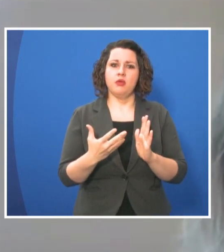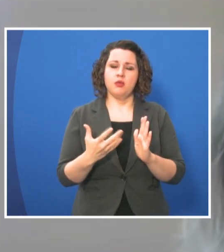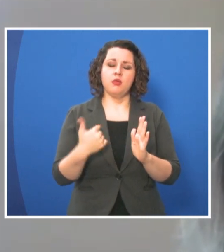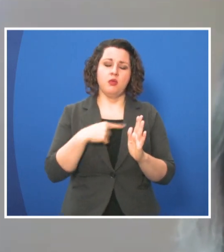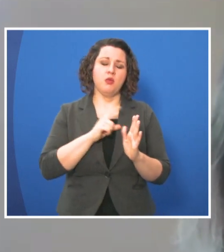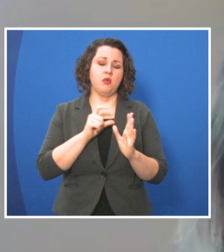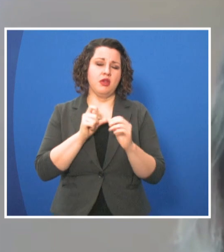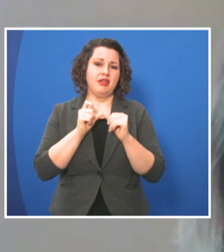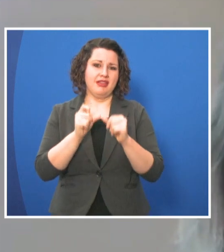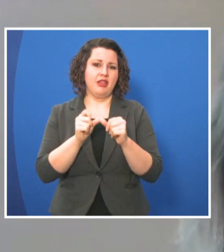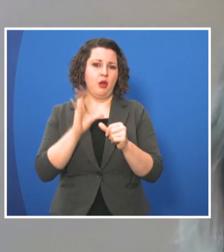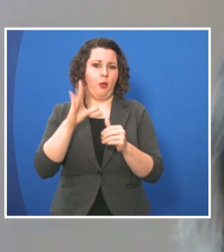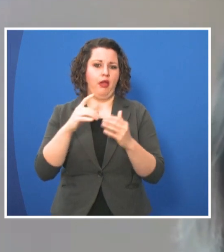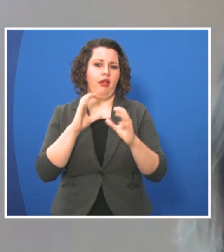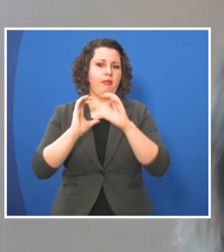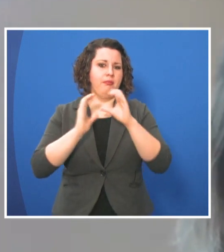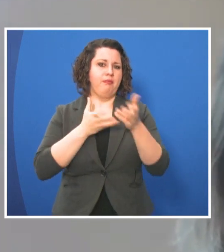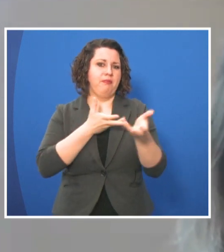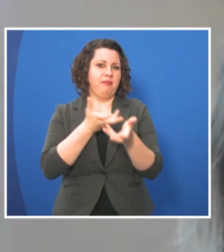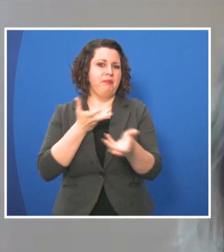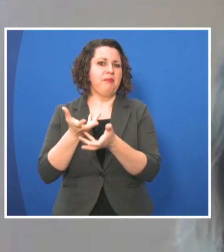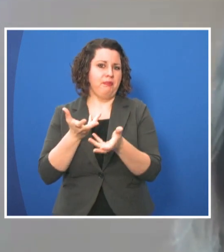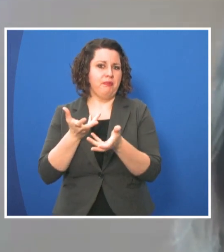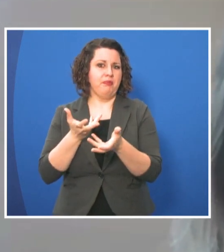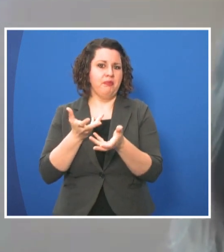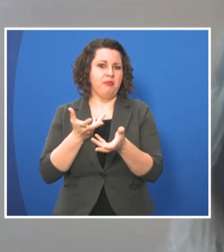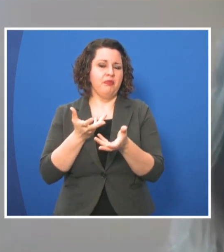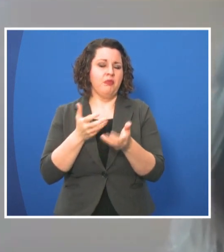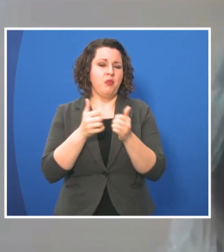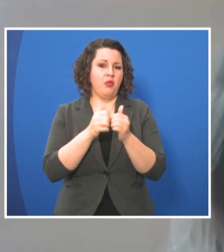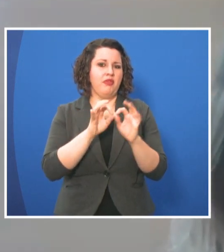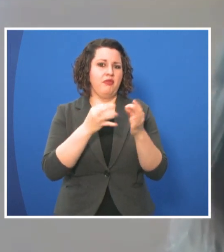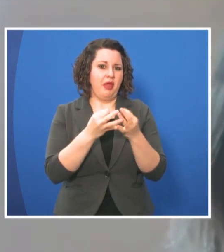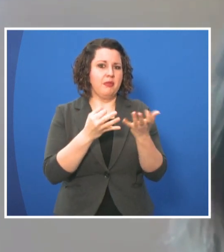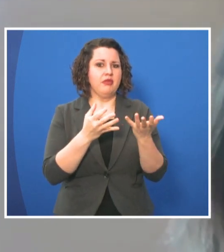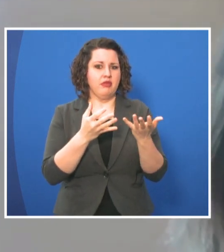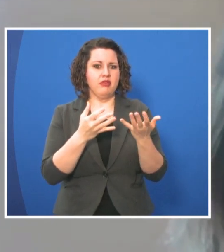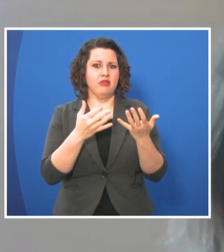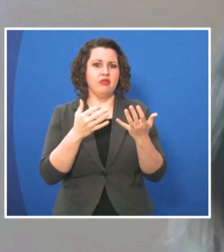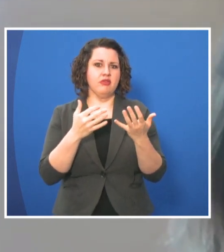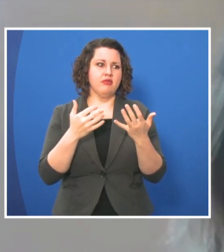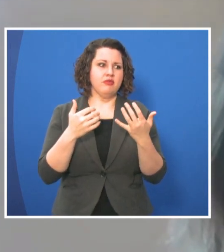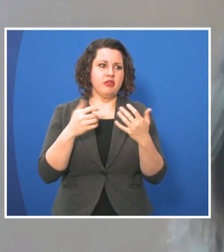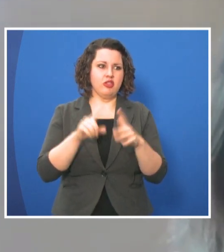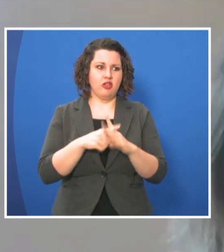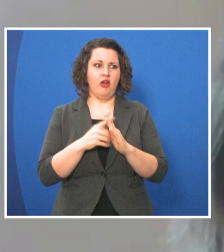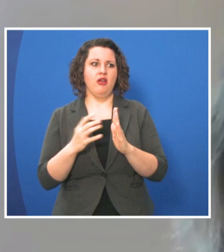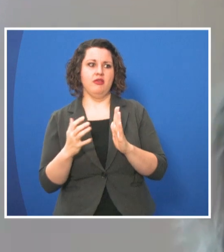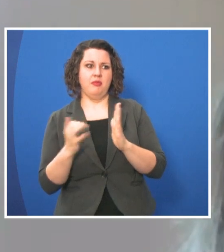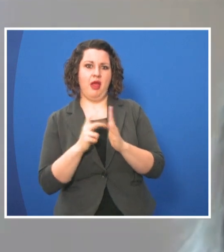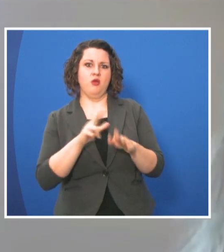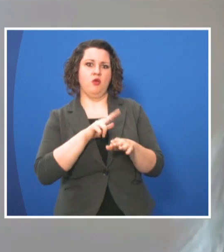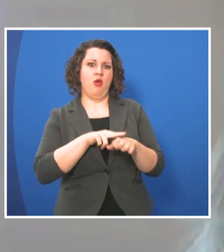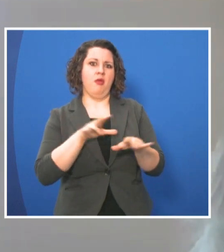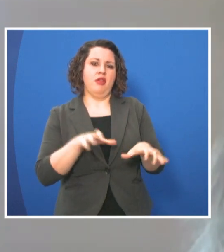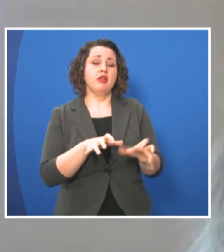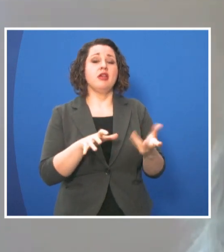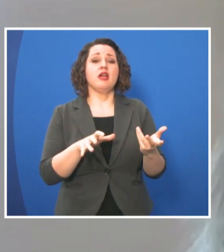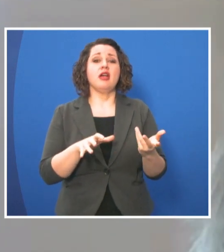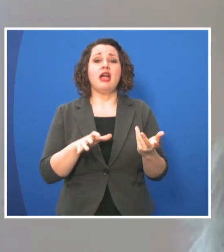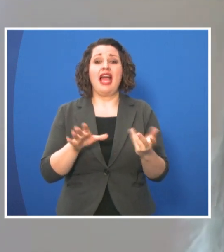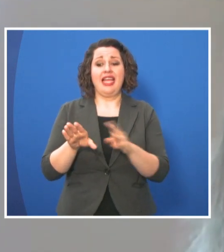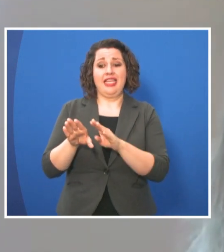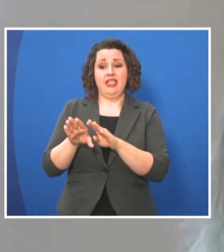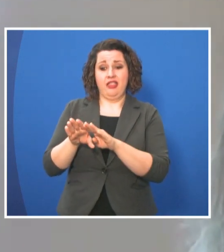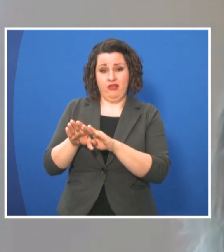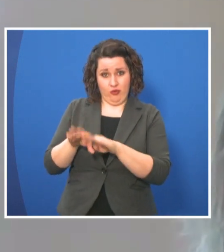continue to have conversations to support families as we start to get back to regular activities. And I think as a pediatrician in